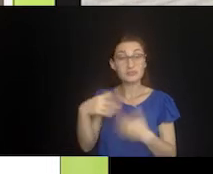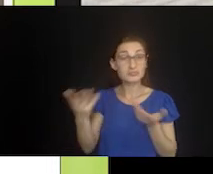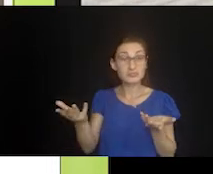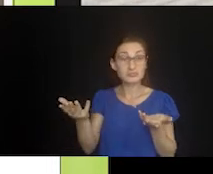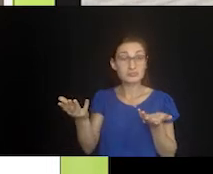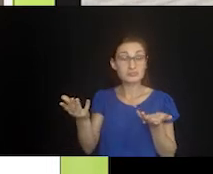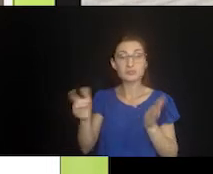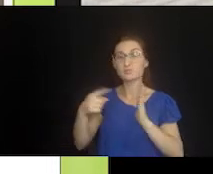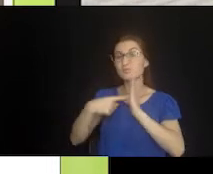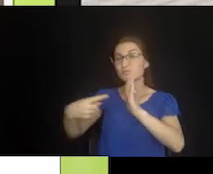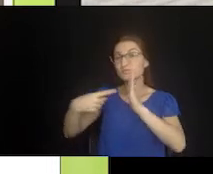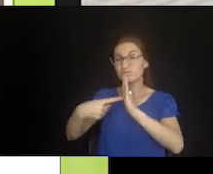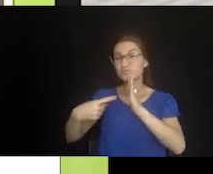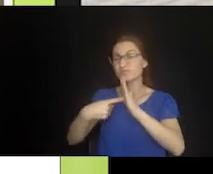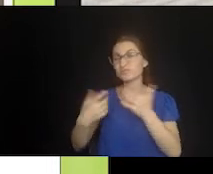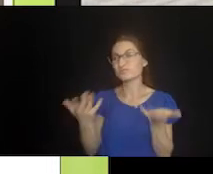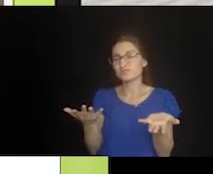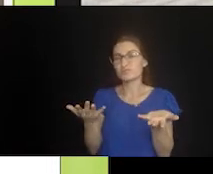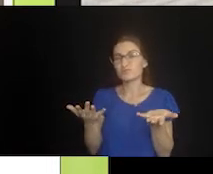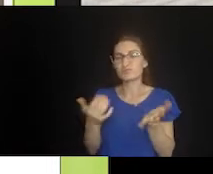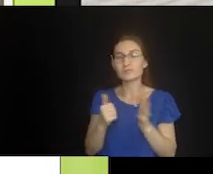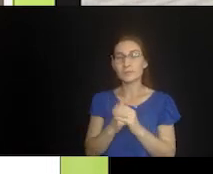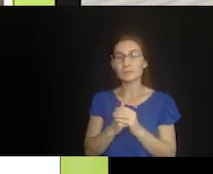$1.50 or something like that?